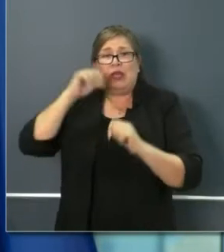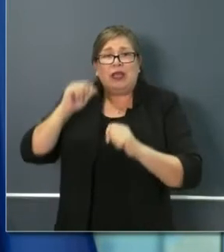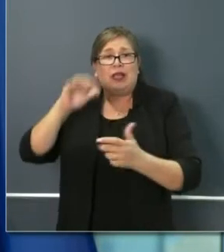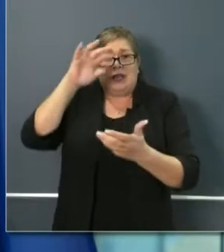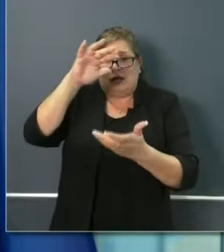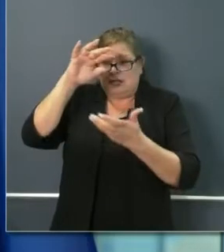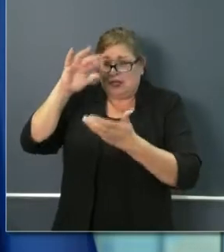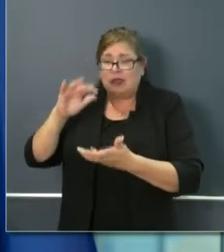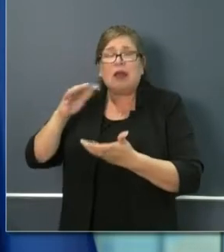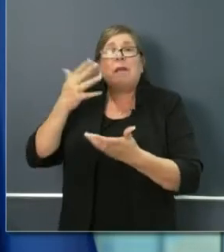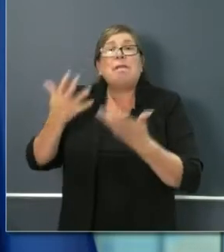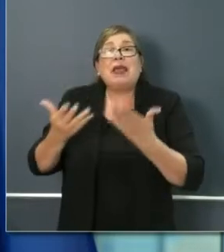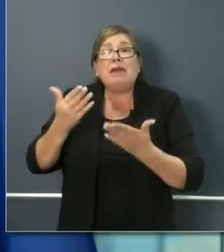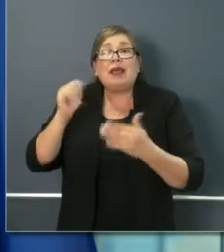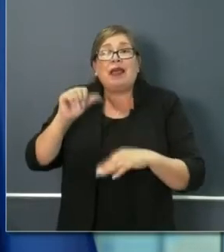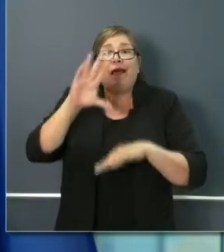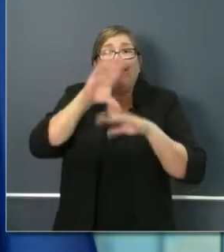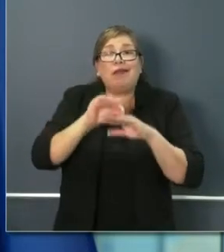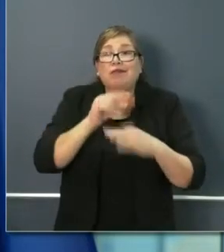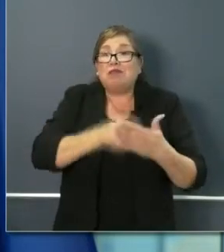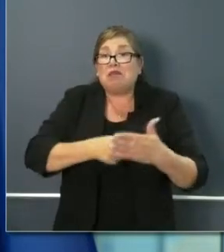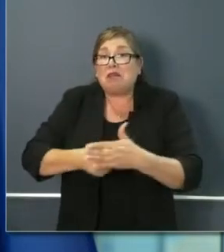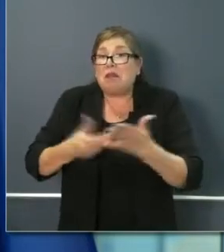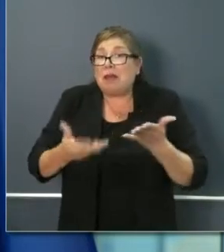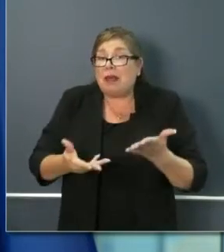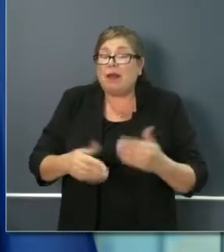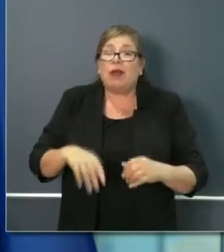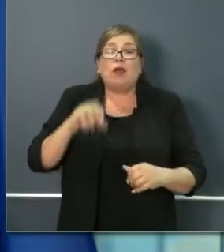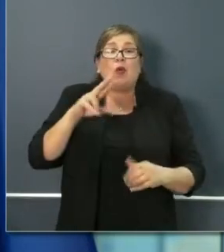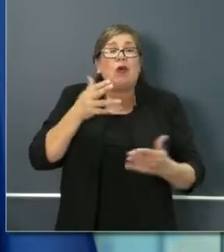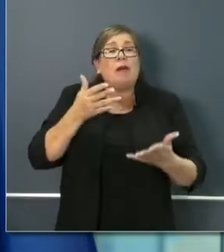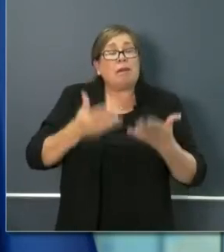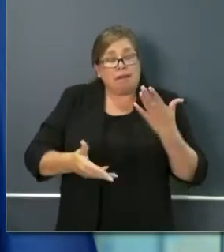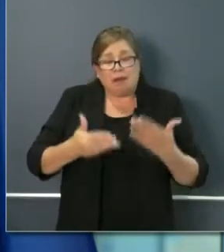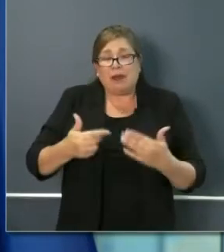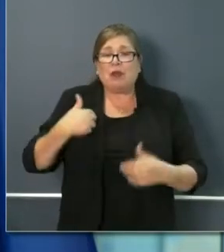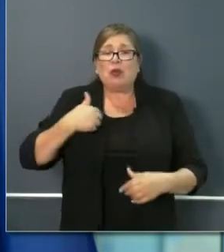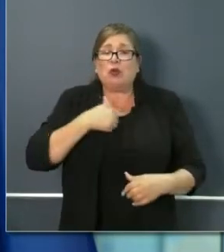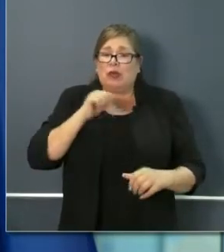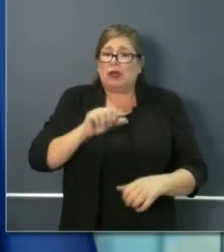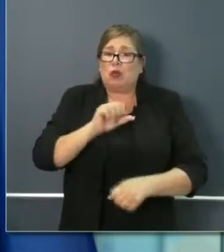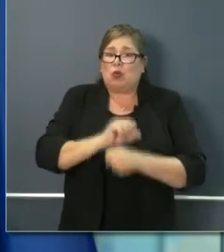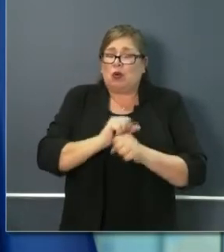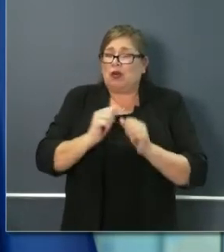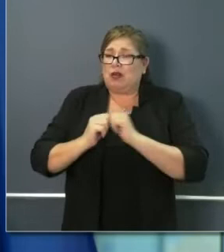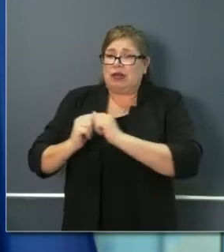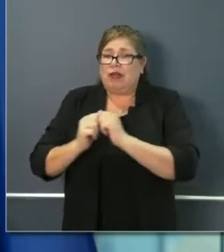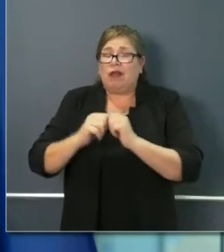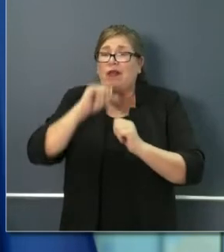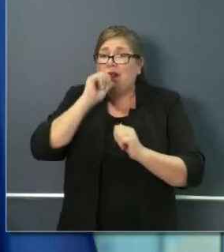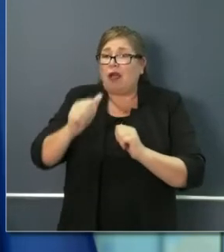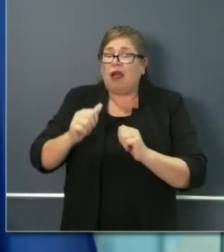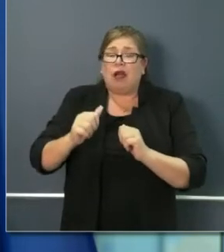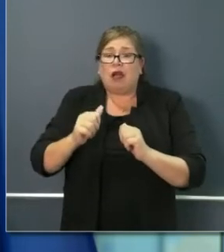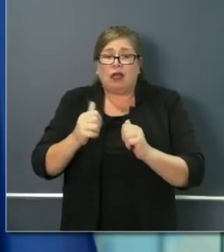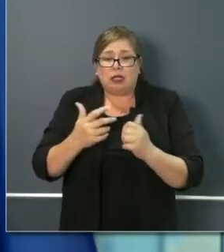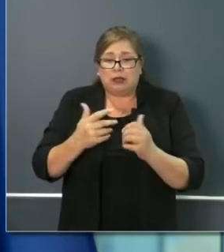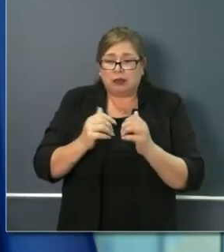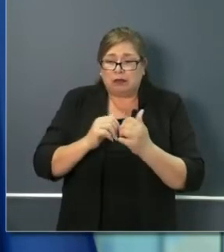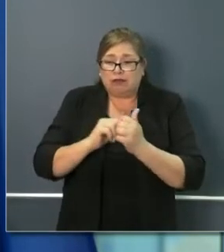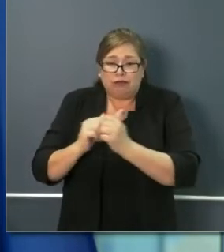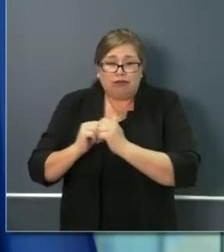a reduction in costs per unit, but also procure a mindset where we're not playing in the margins of a zero